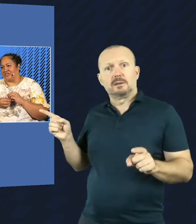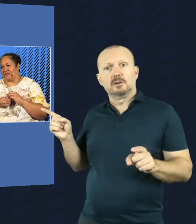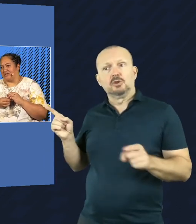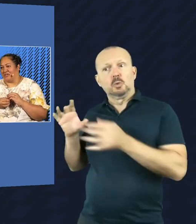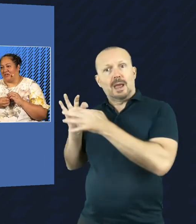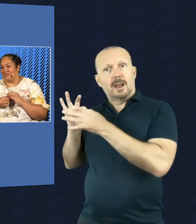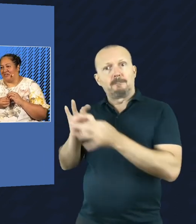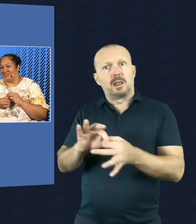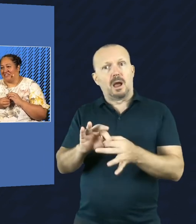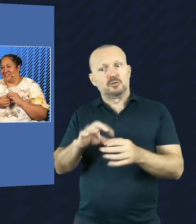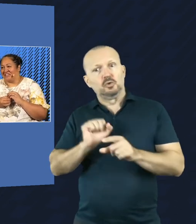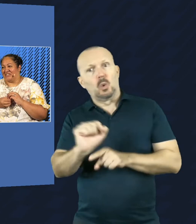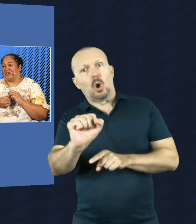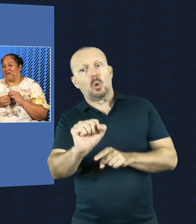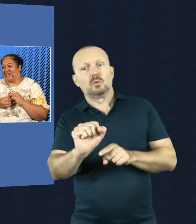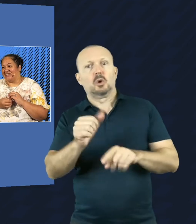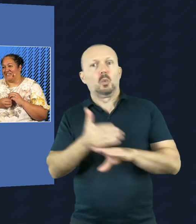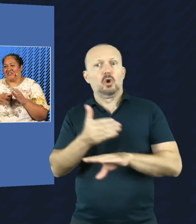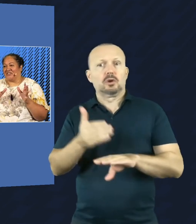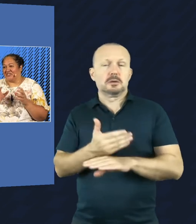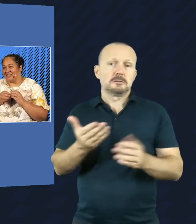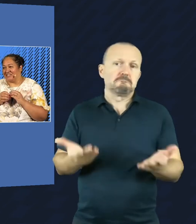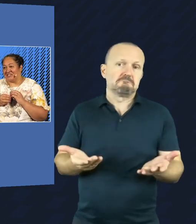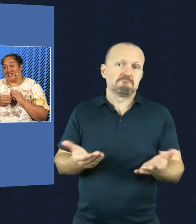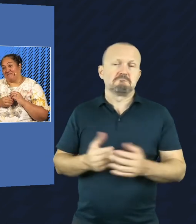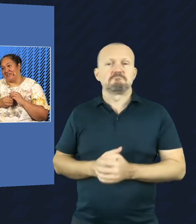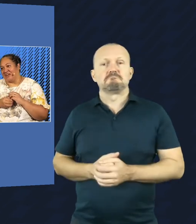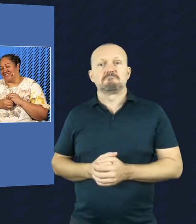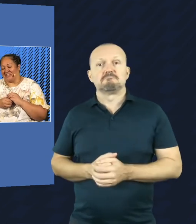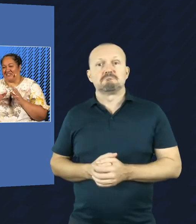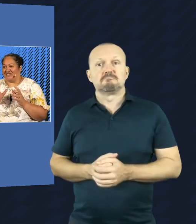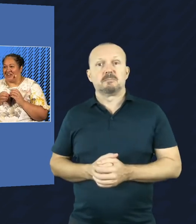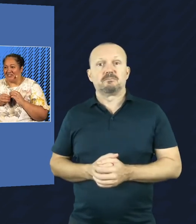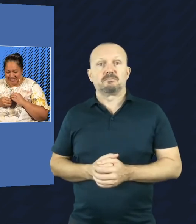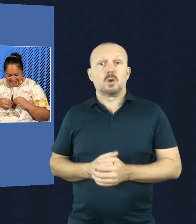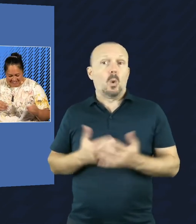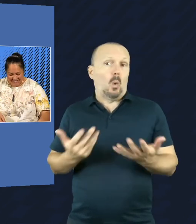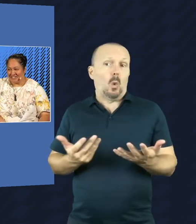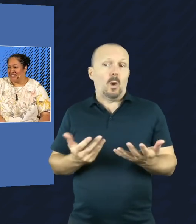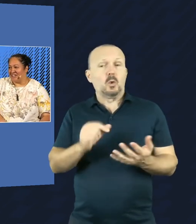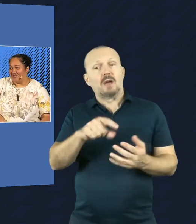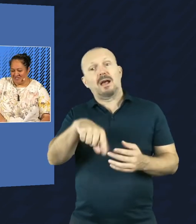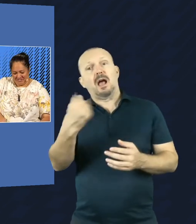applying concepts to your own work, to your own mahi, in your own context? What's that one like? I'd love to know.